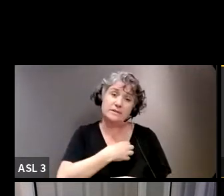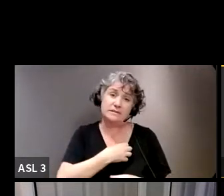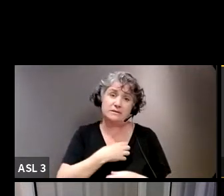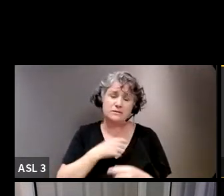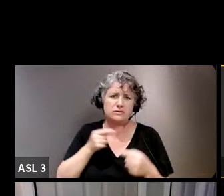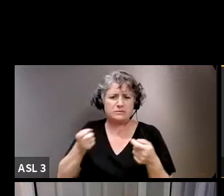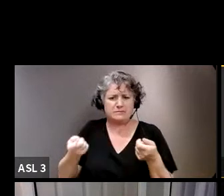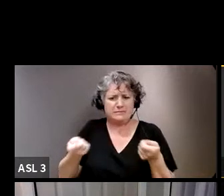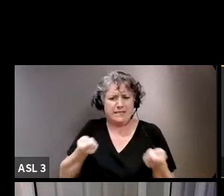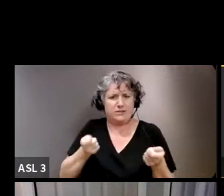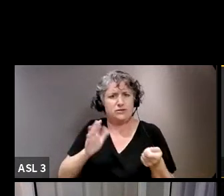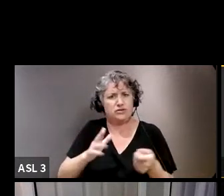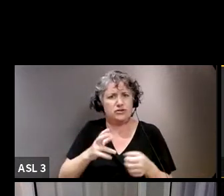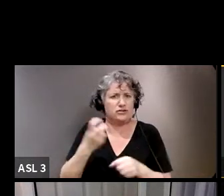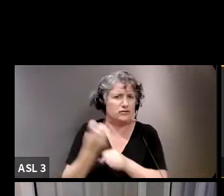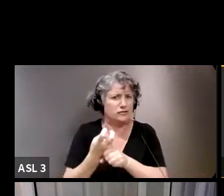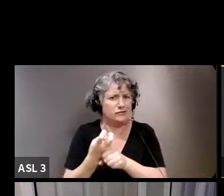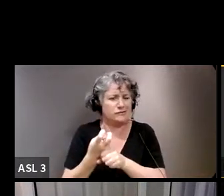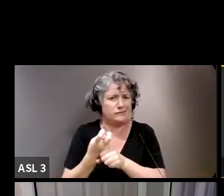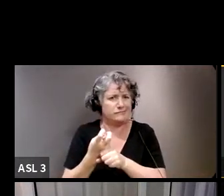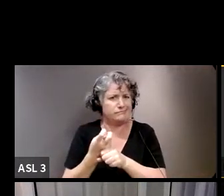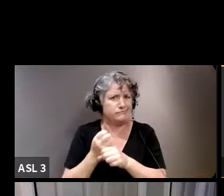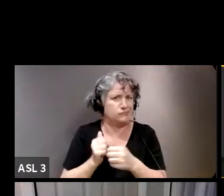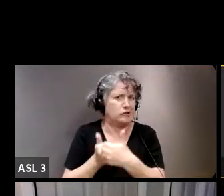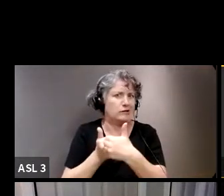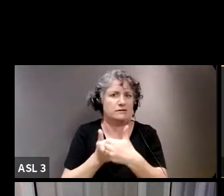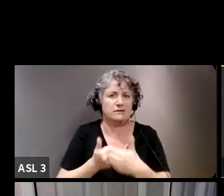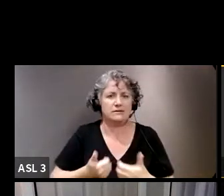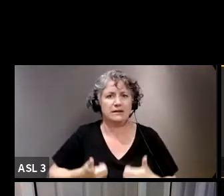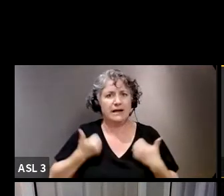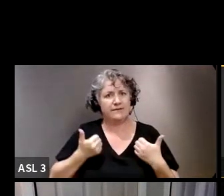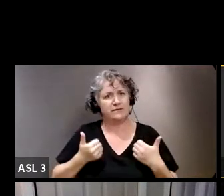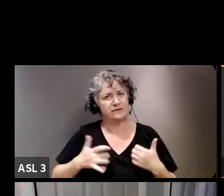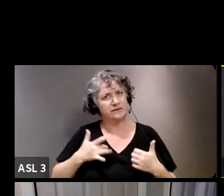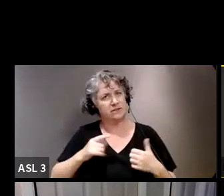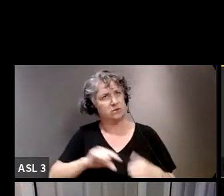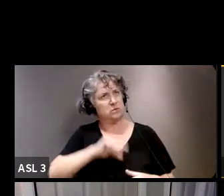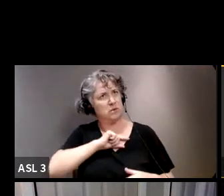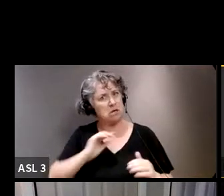challenging life to a level of of decency for herself